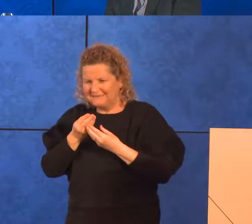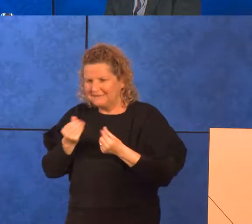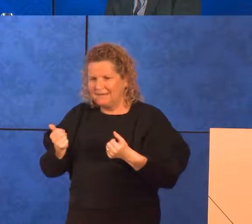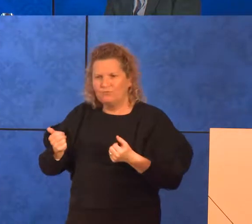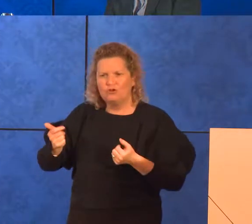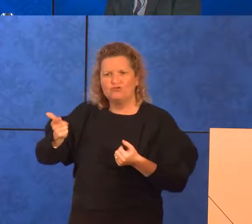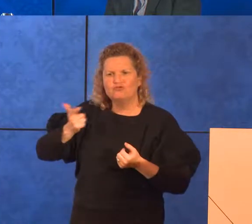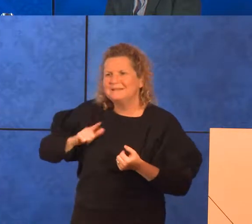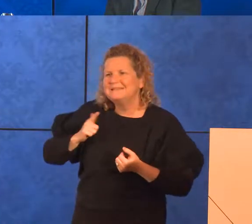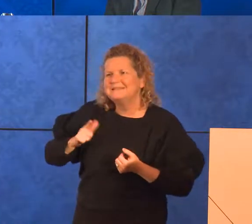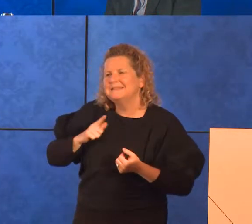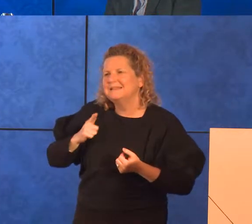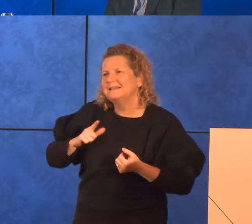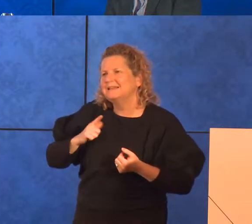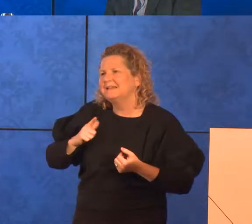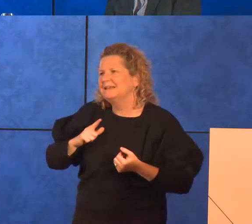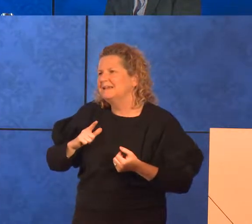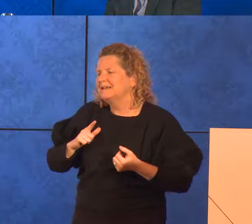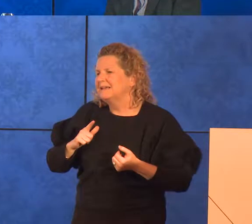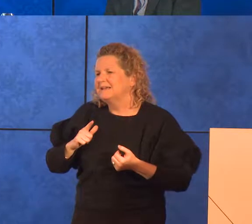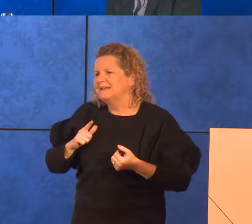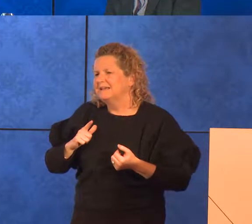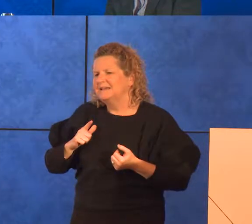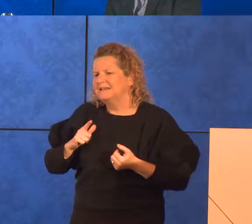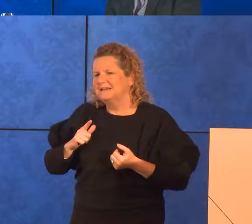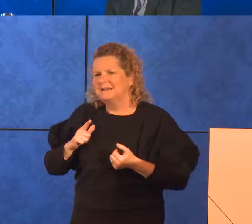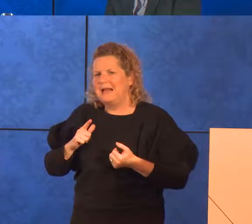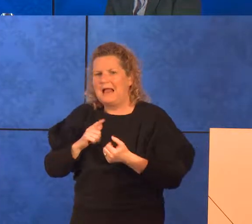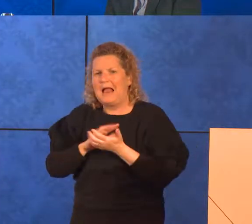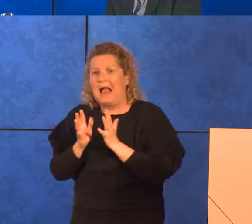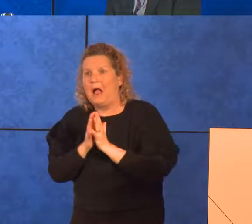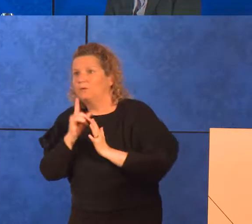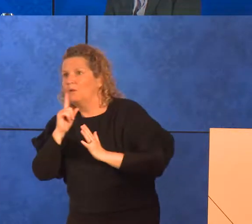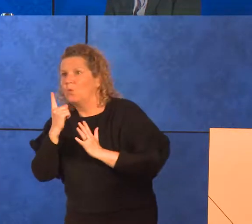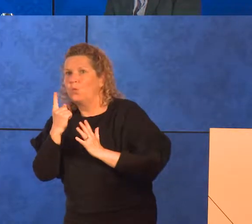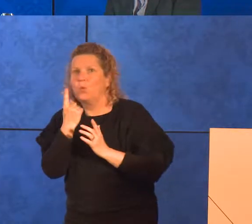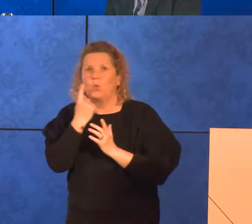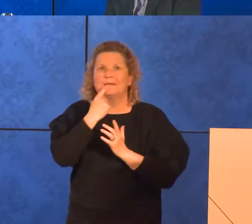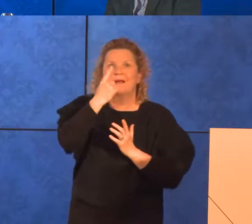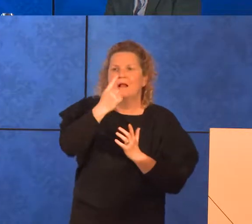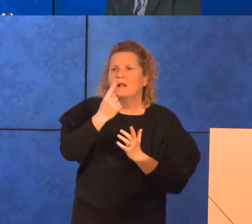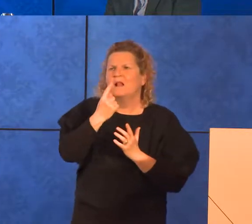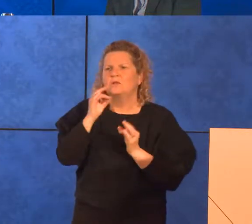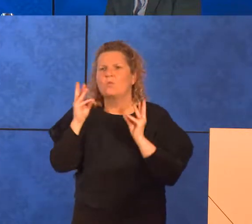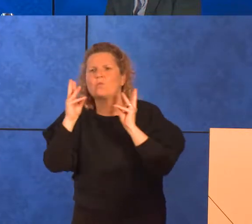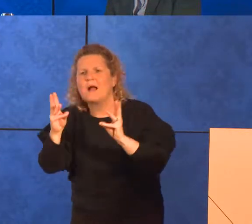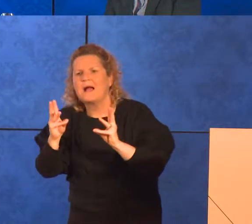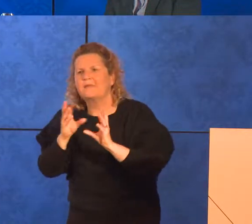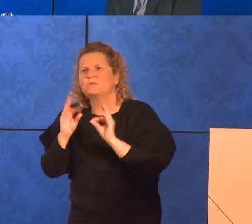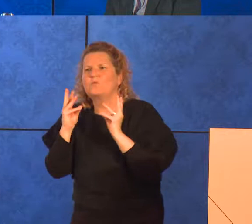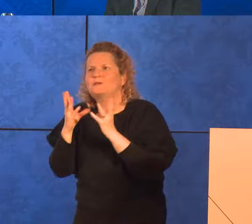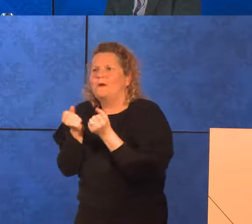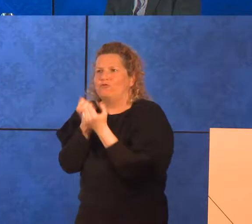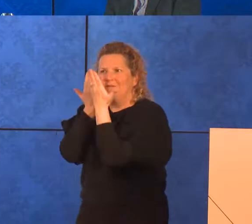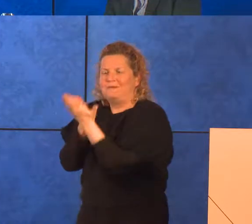that wasn't, I guess there was no real channel, I would say, for talking or having some respectful